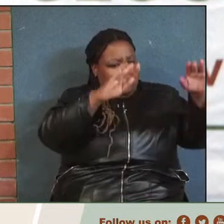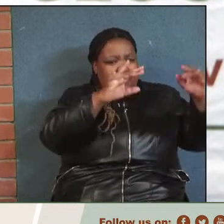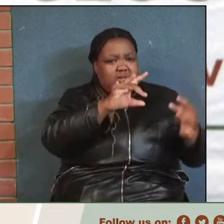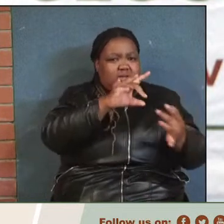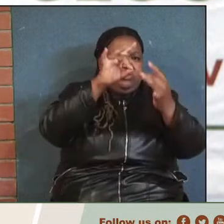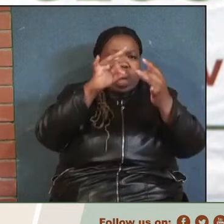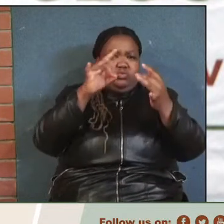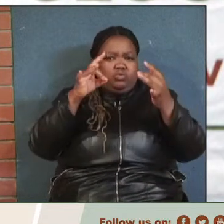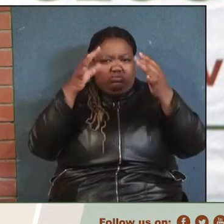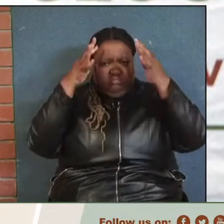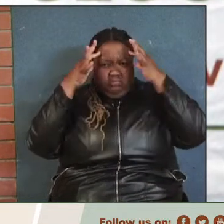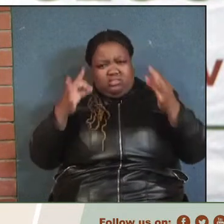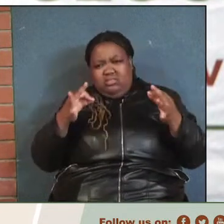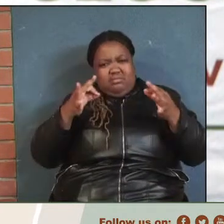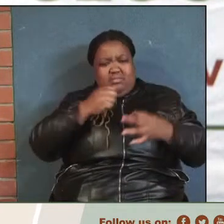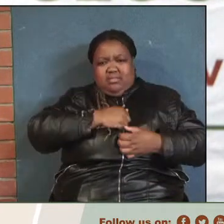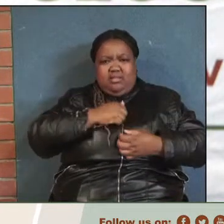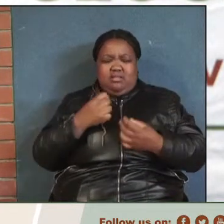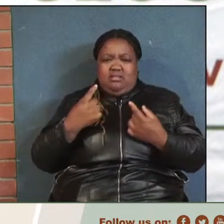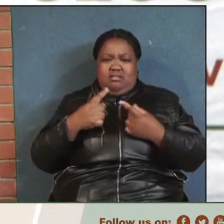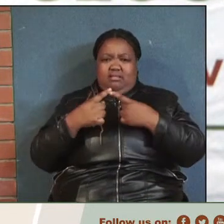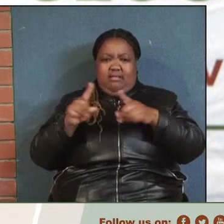Oh. Thank you.